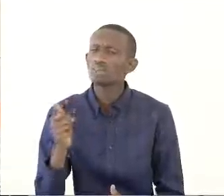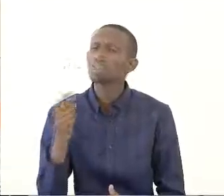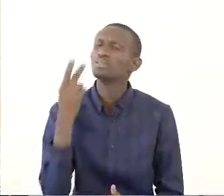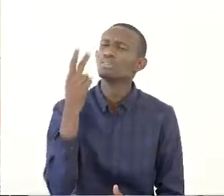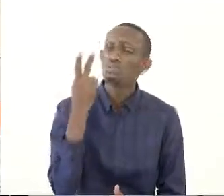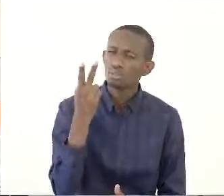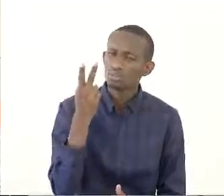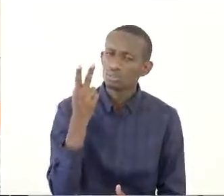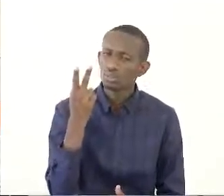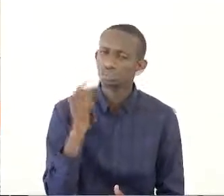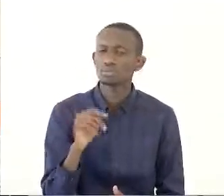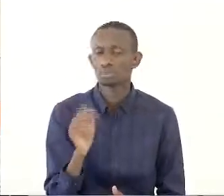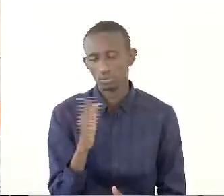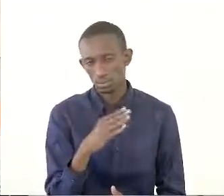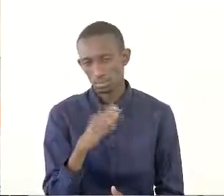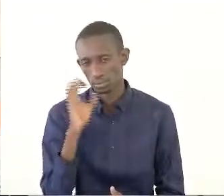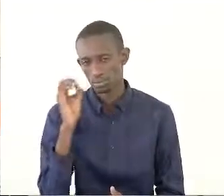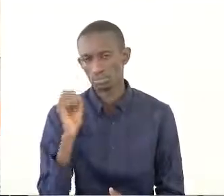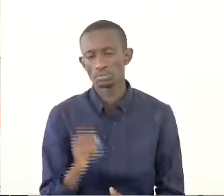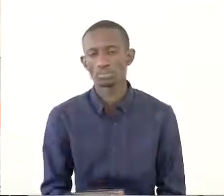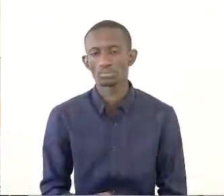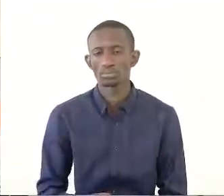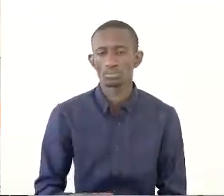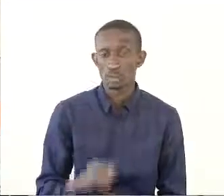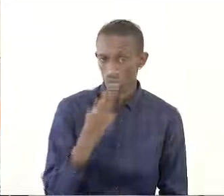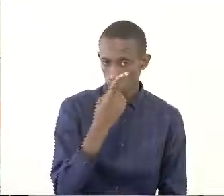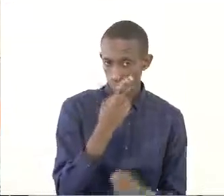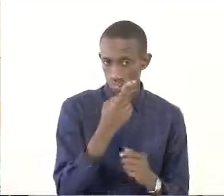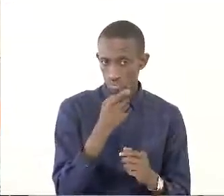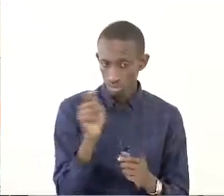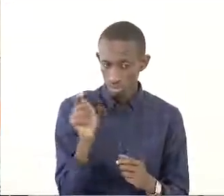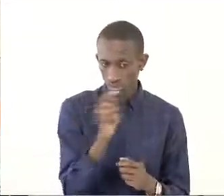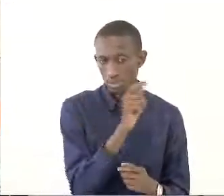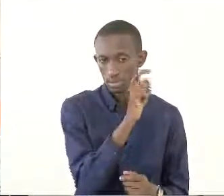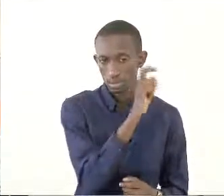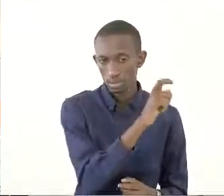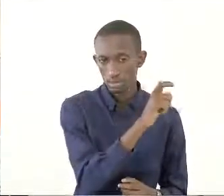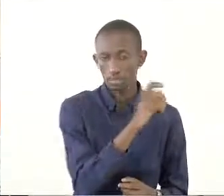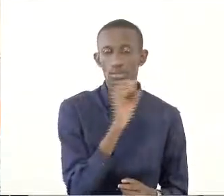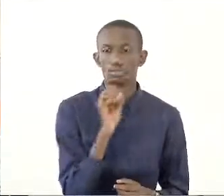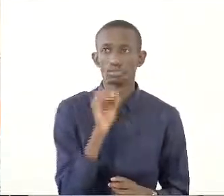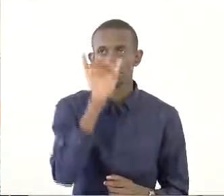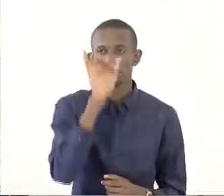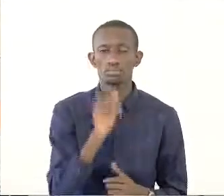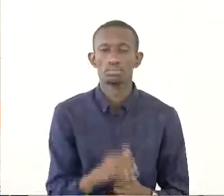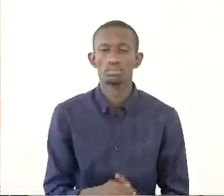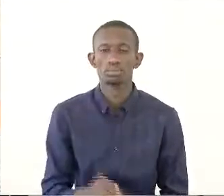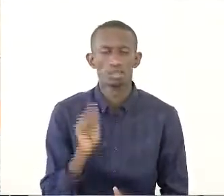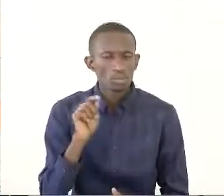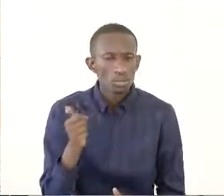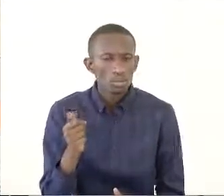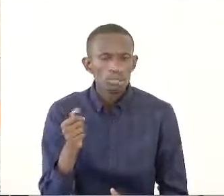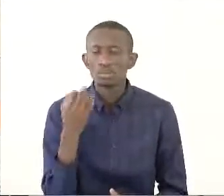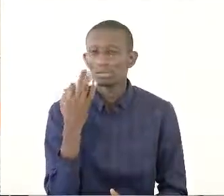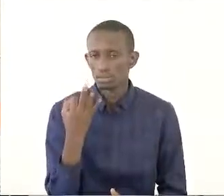0. 2 on x and a 0. It's here. The other point is 3